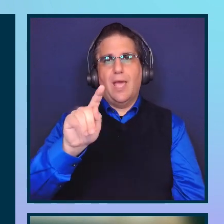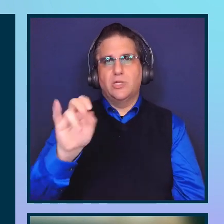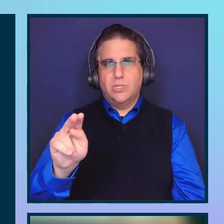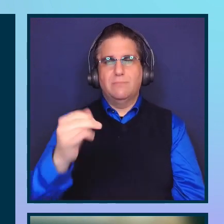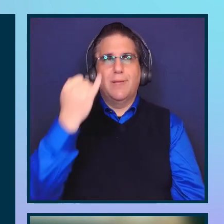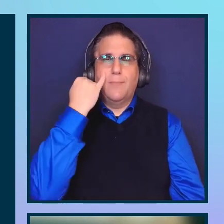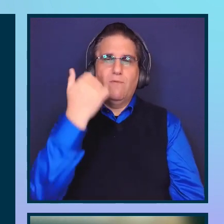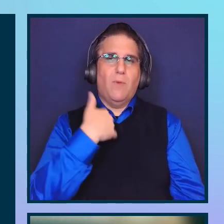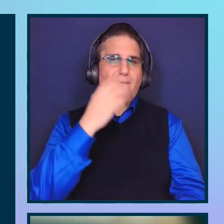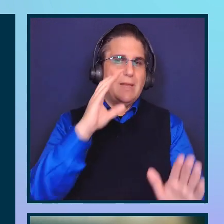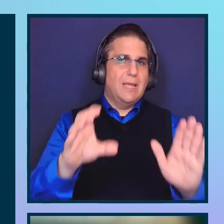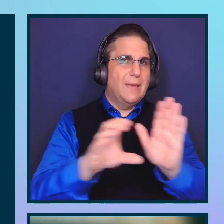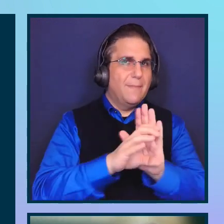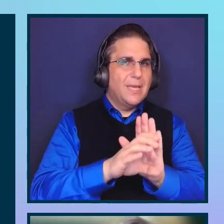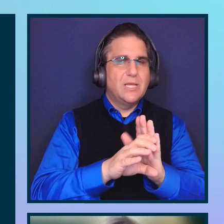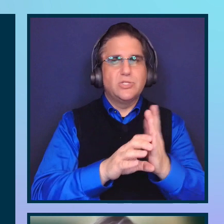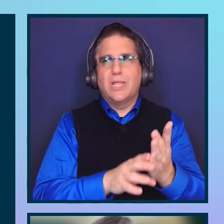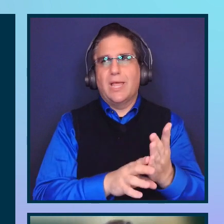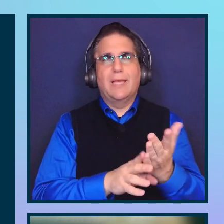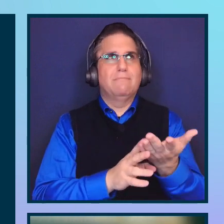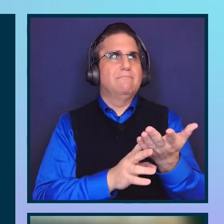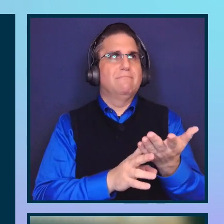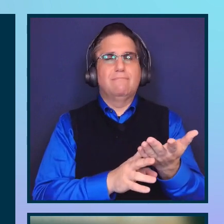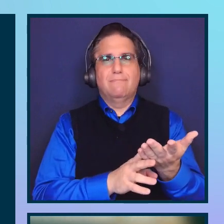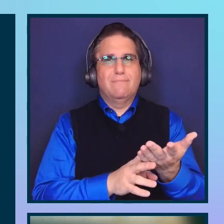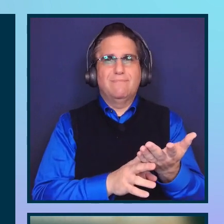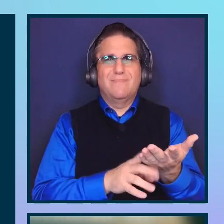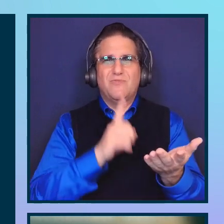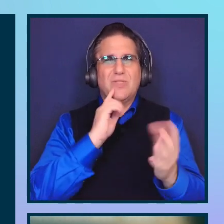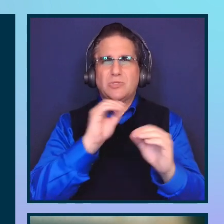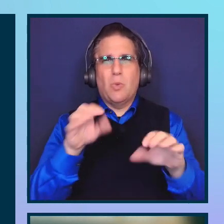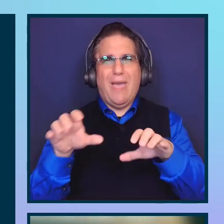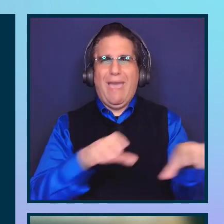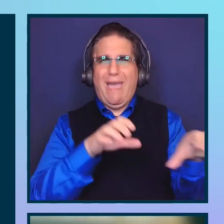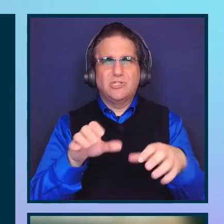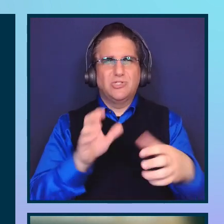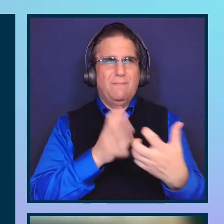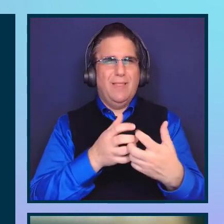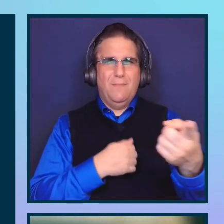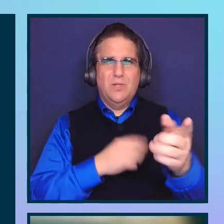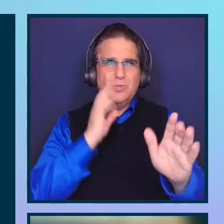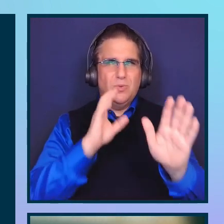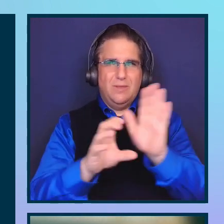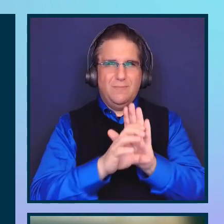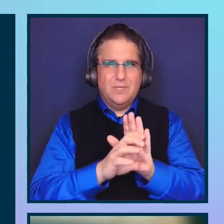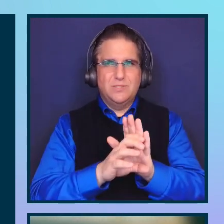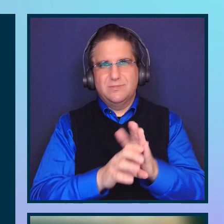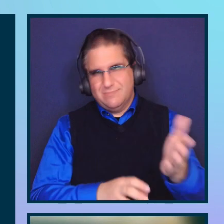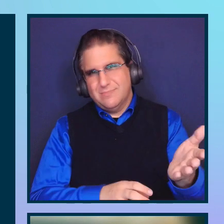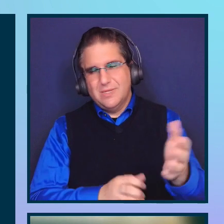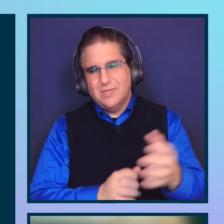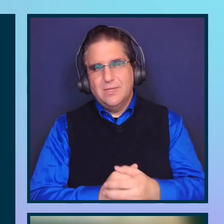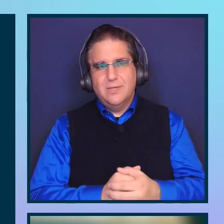that's a case where there's not going to, an action isn't applicable. So that's one where that wouldn't be the case. But if you're making